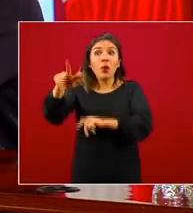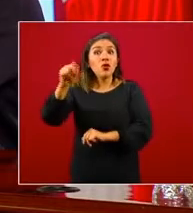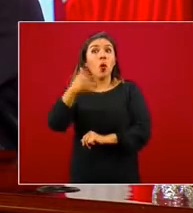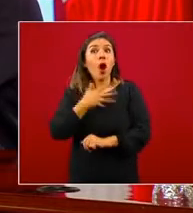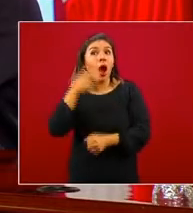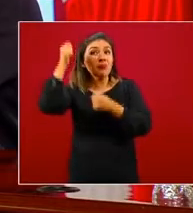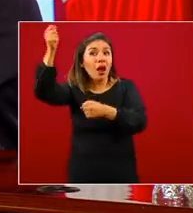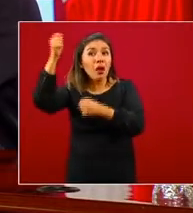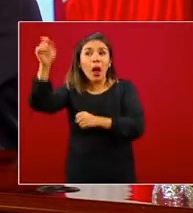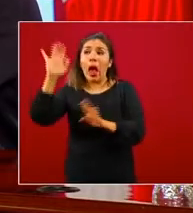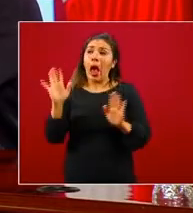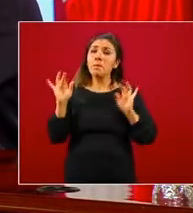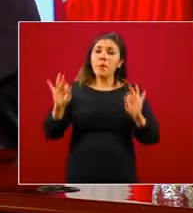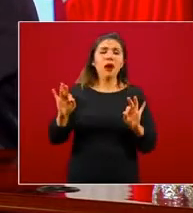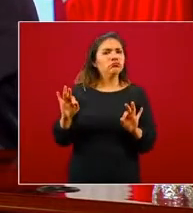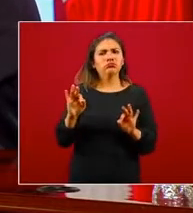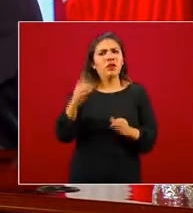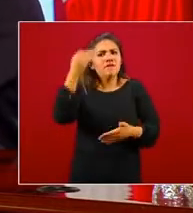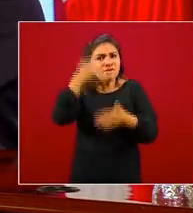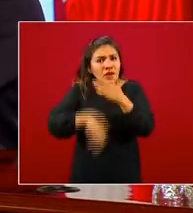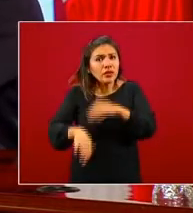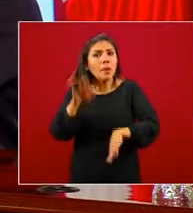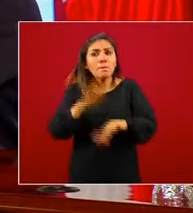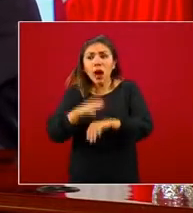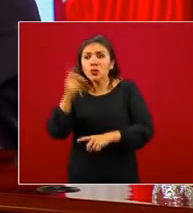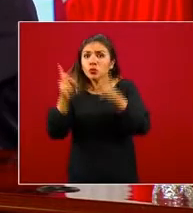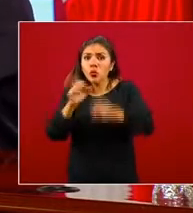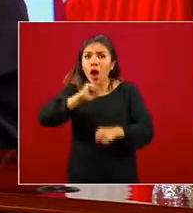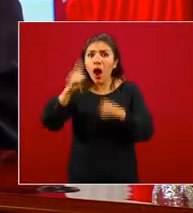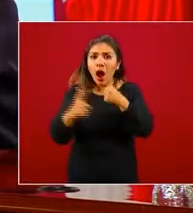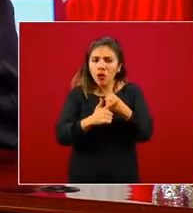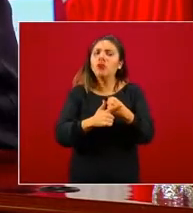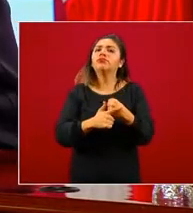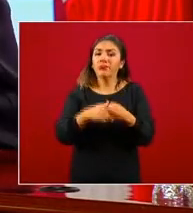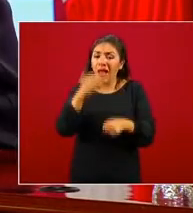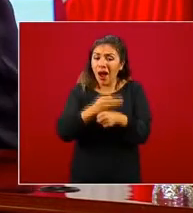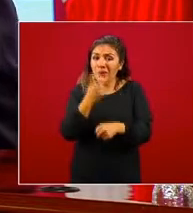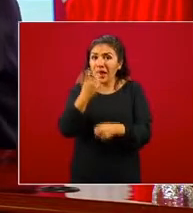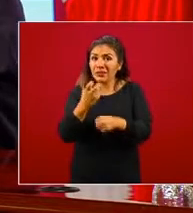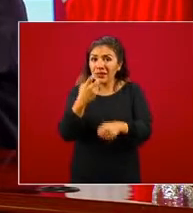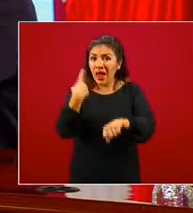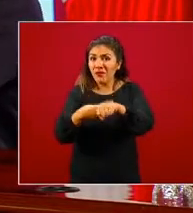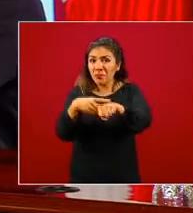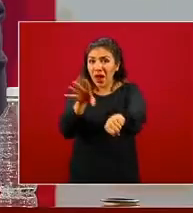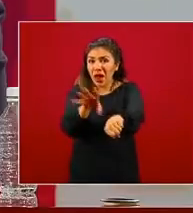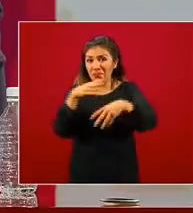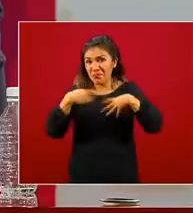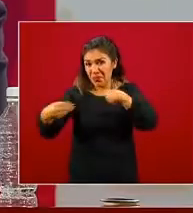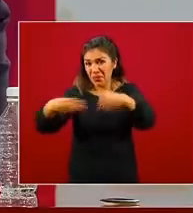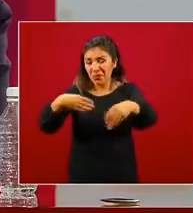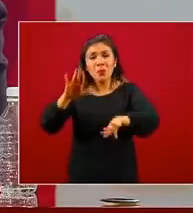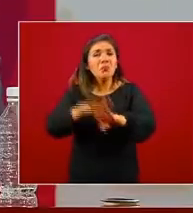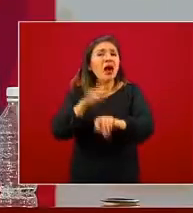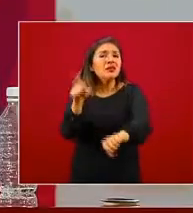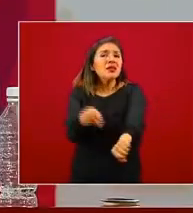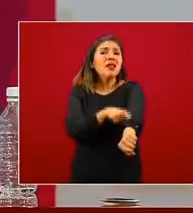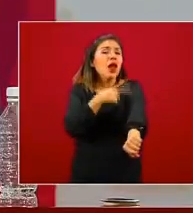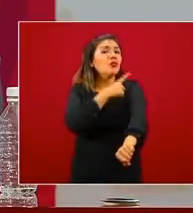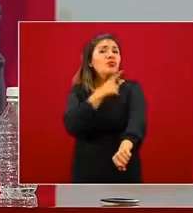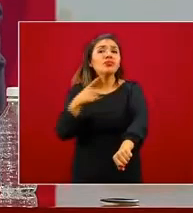just about where strikes are thinking about coming together and happening. This is all over the place. We're going to have a